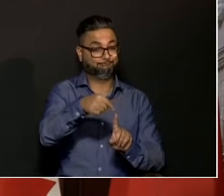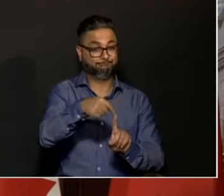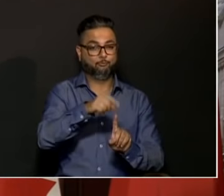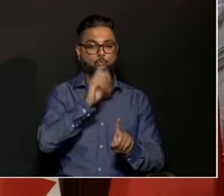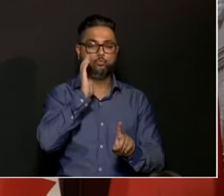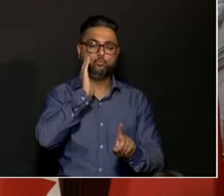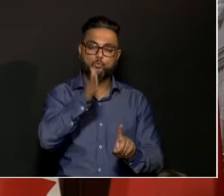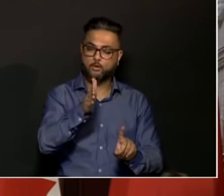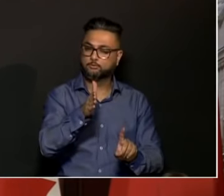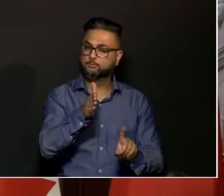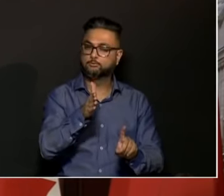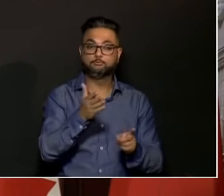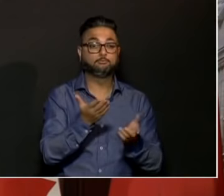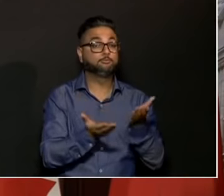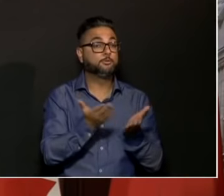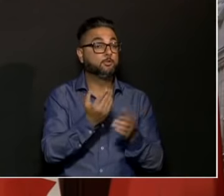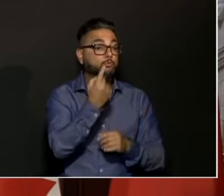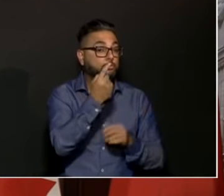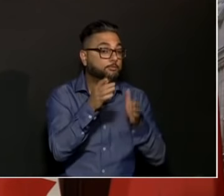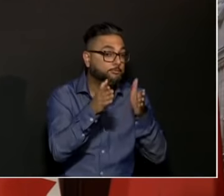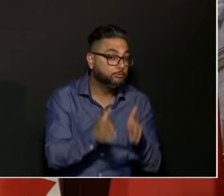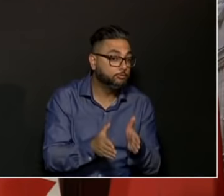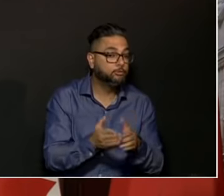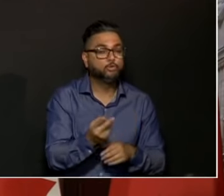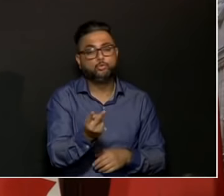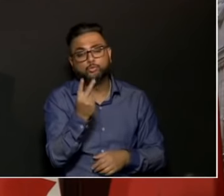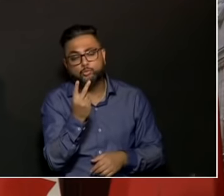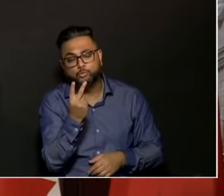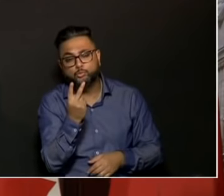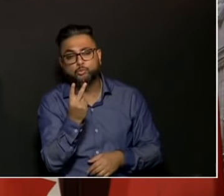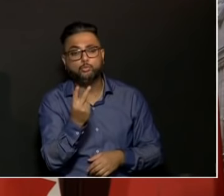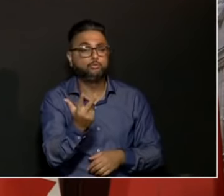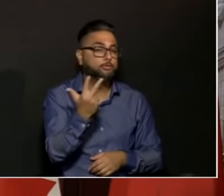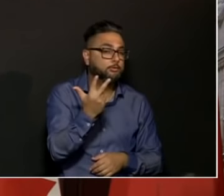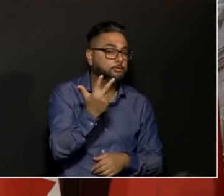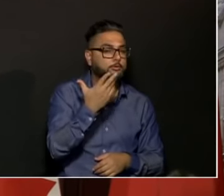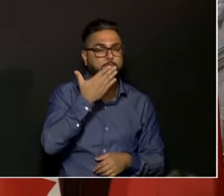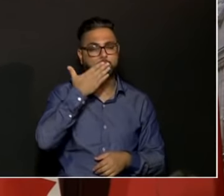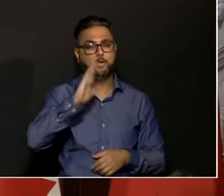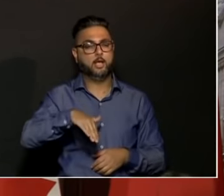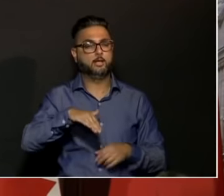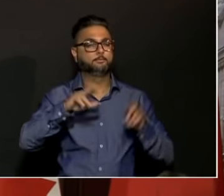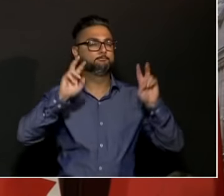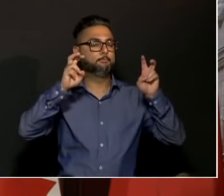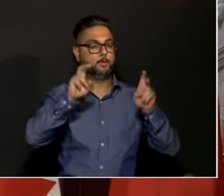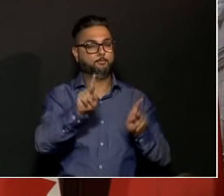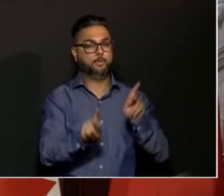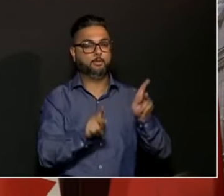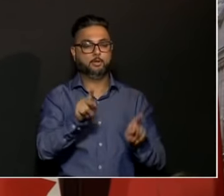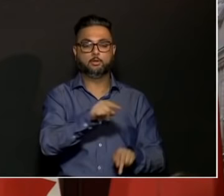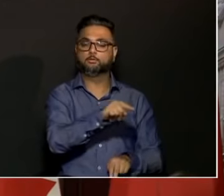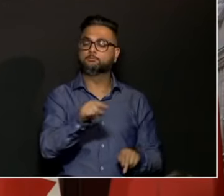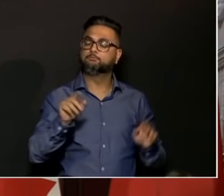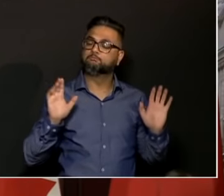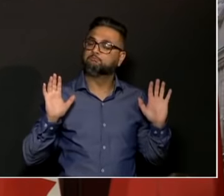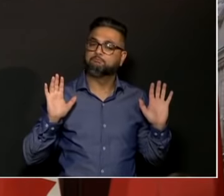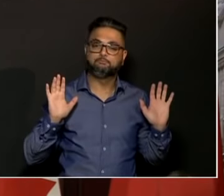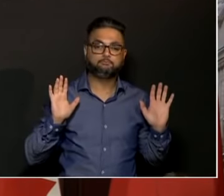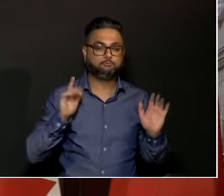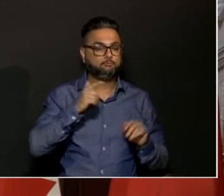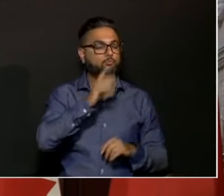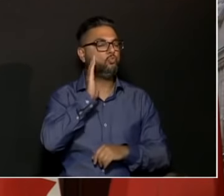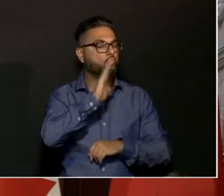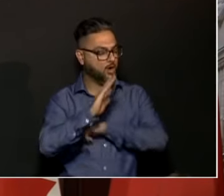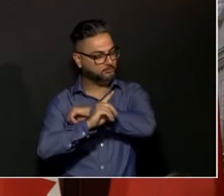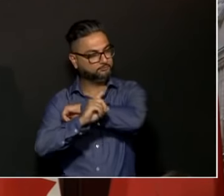out it's maybe 1 or 2 bad actors, as we say. And they'll face the consequences.